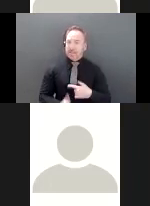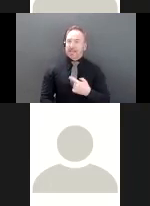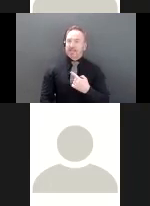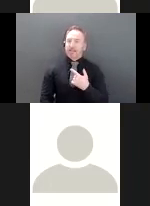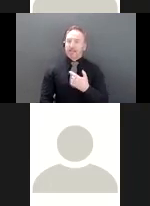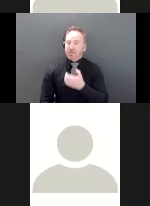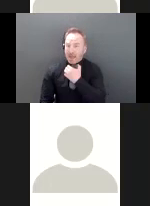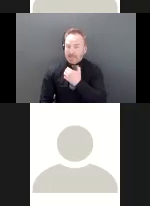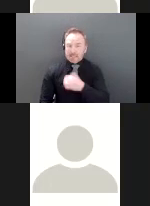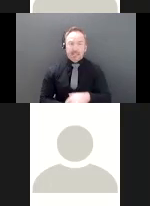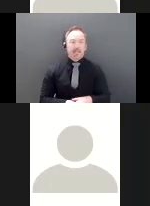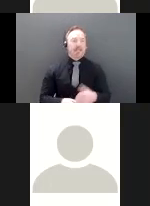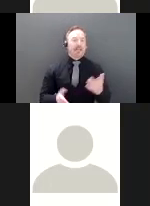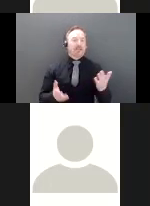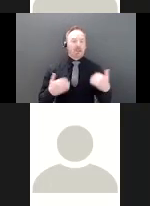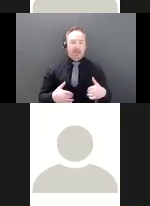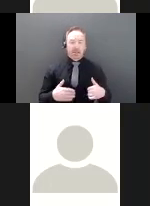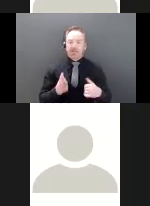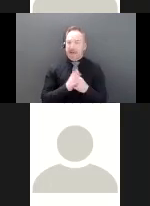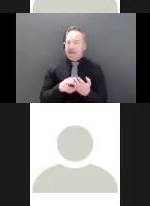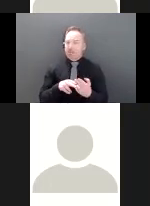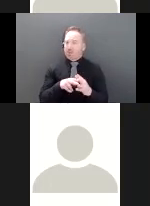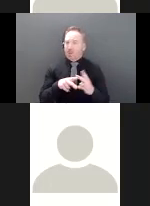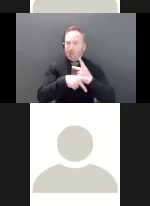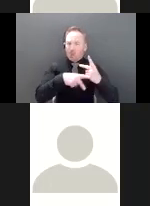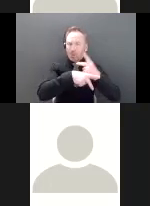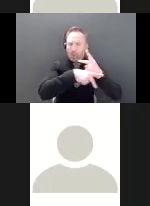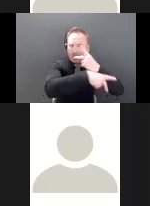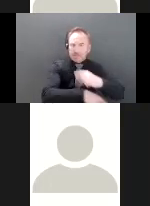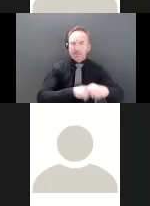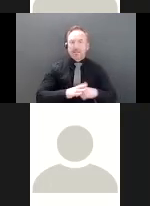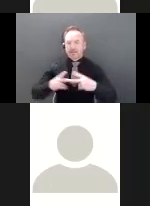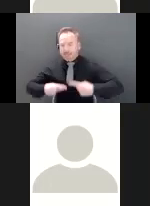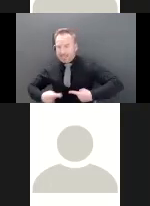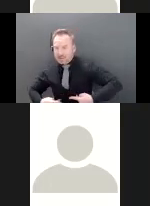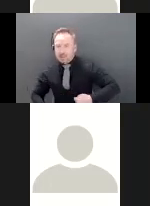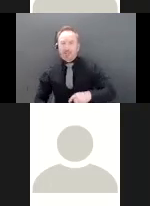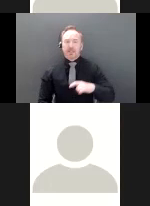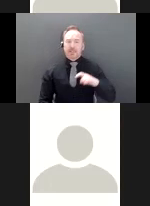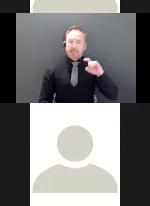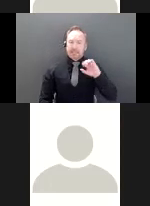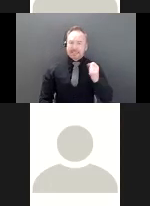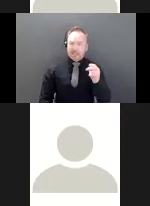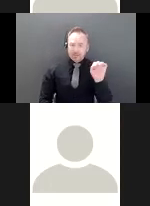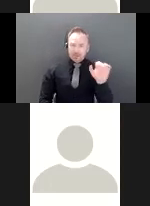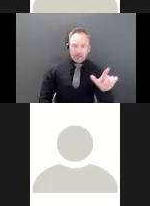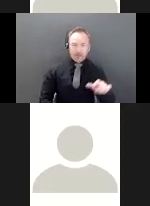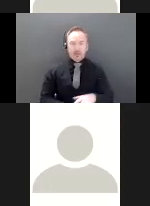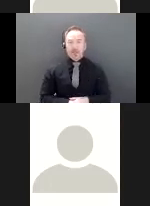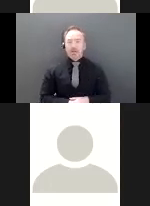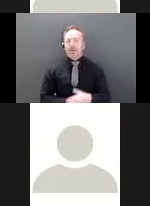or threats, ideation, intent, violations of court orders or civil or criminal court